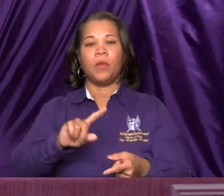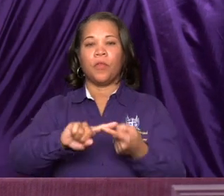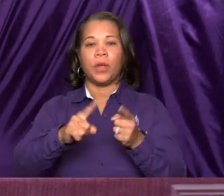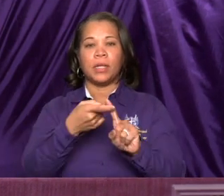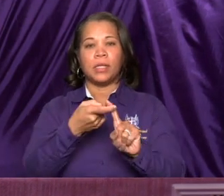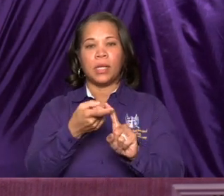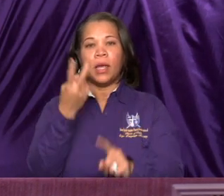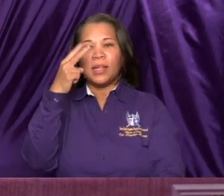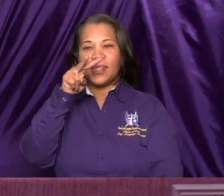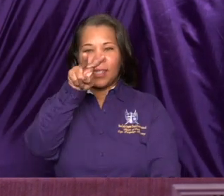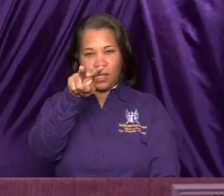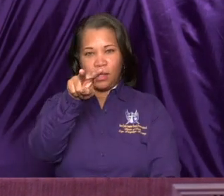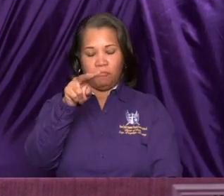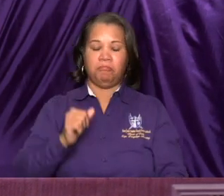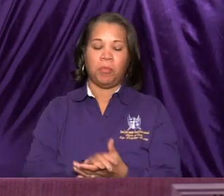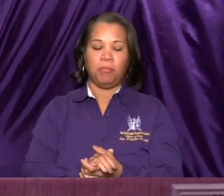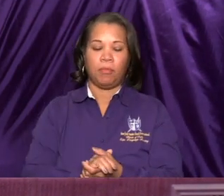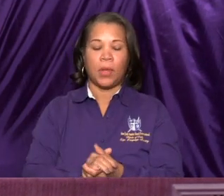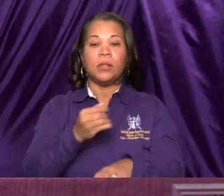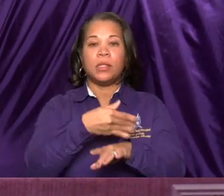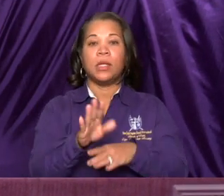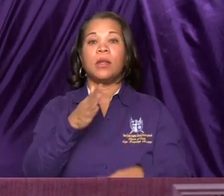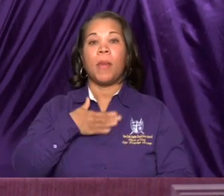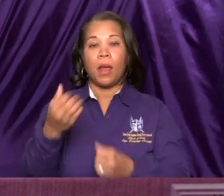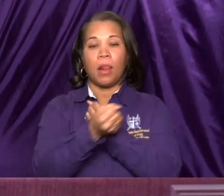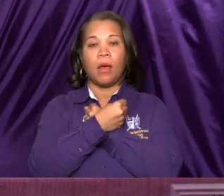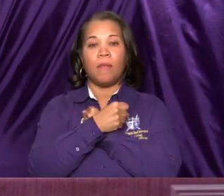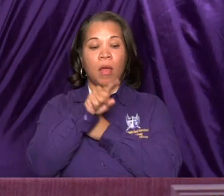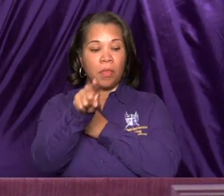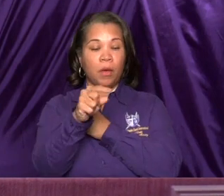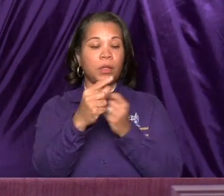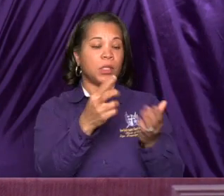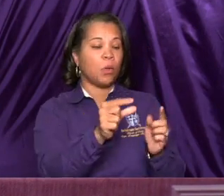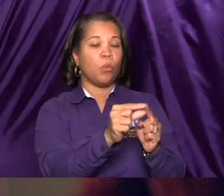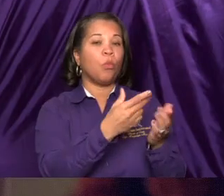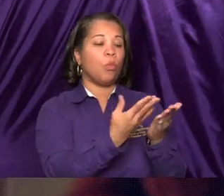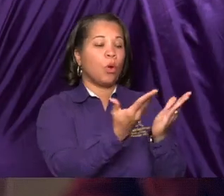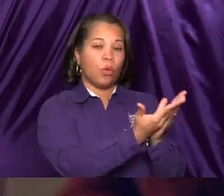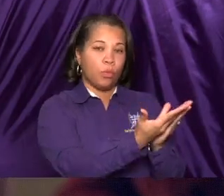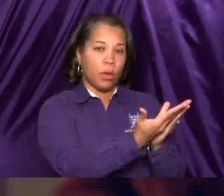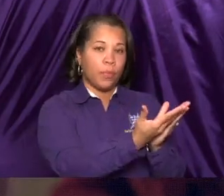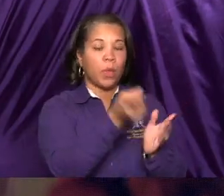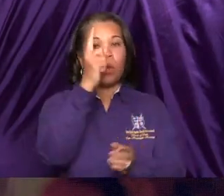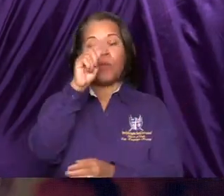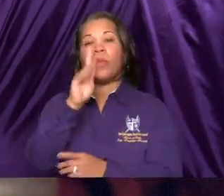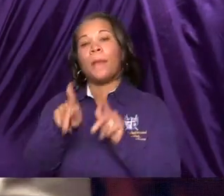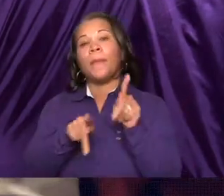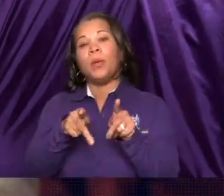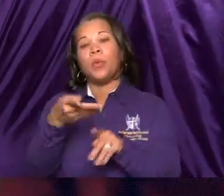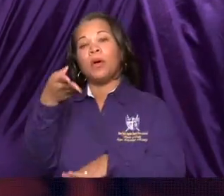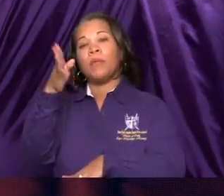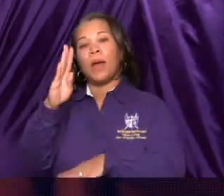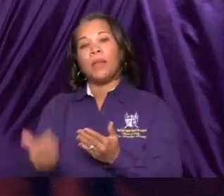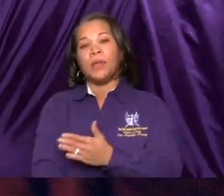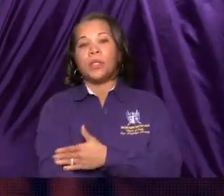I send you my love. There is a word for the people of God this morning. And so the scripture